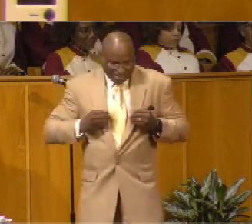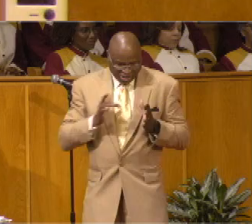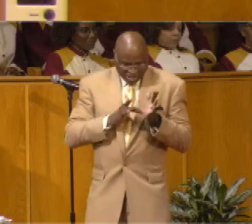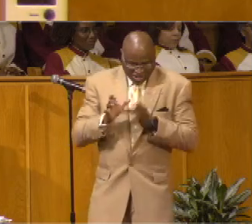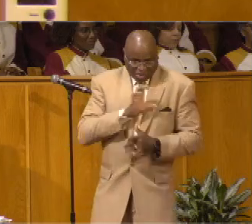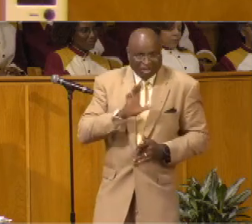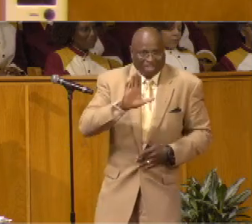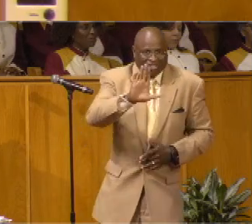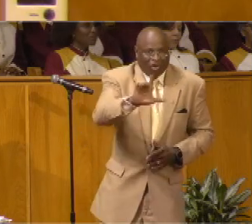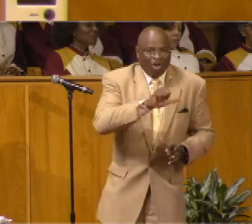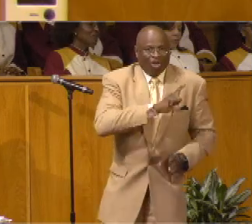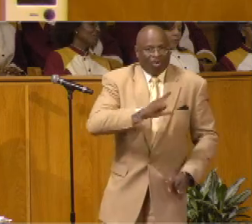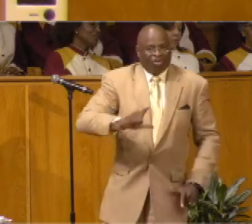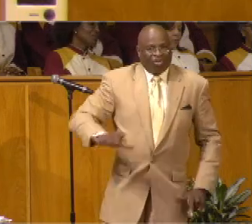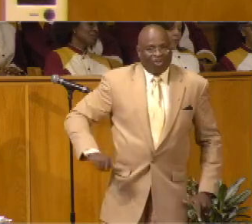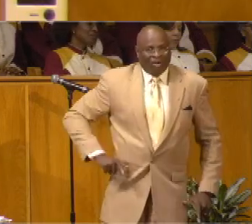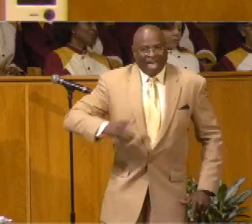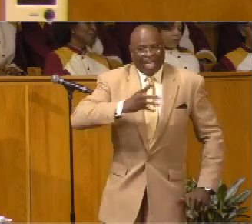as your Lord and Savior.